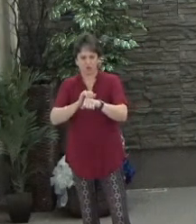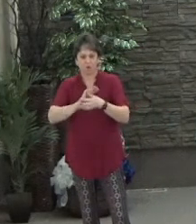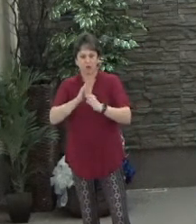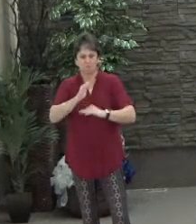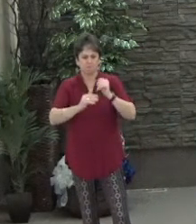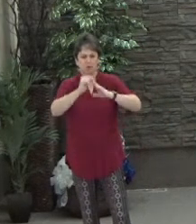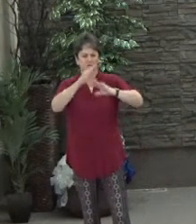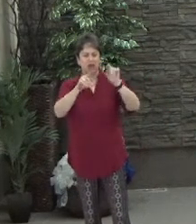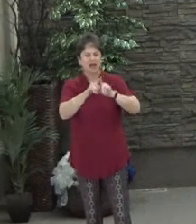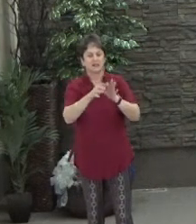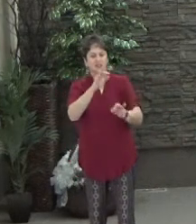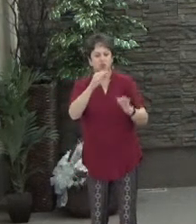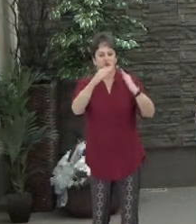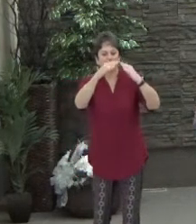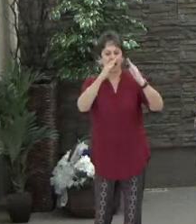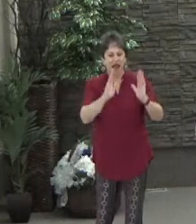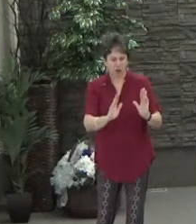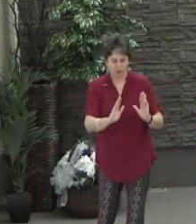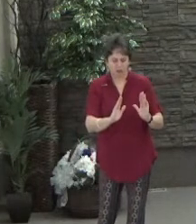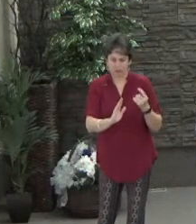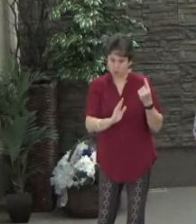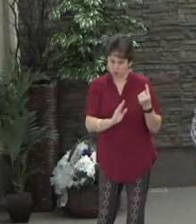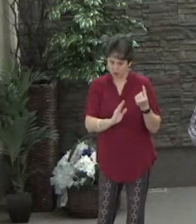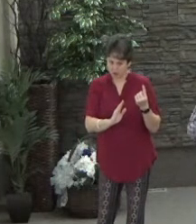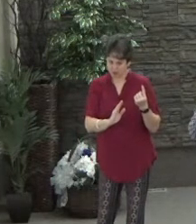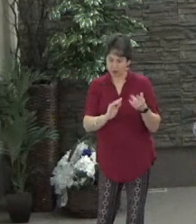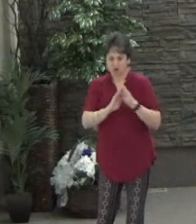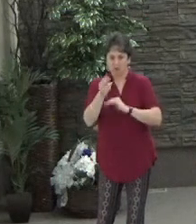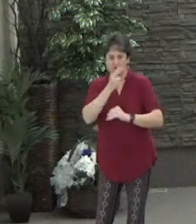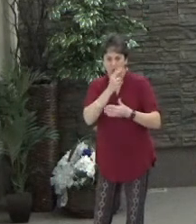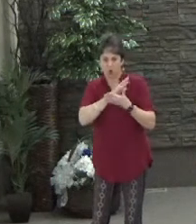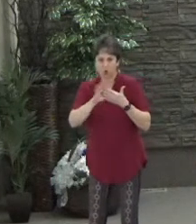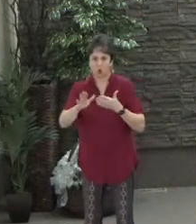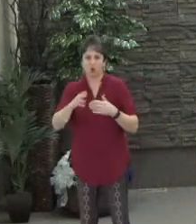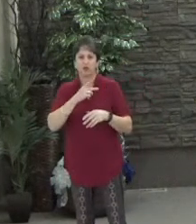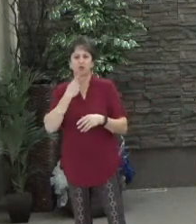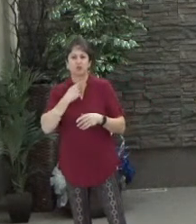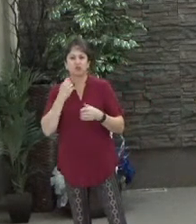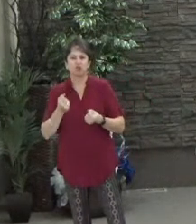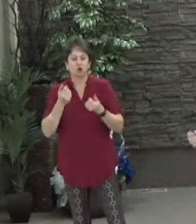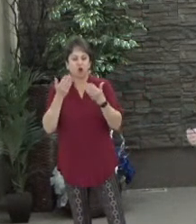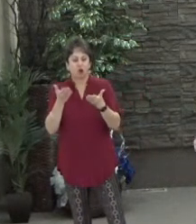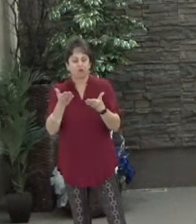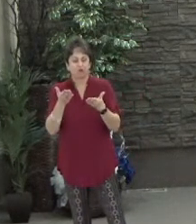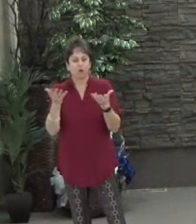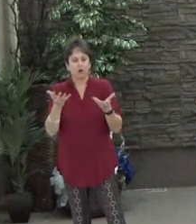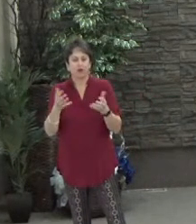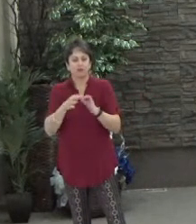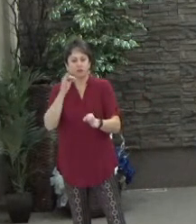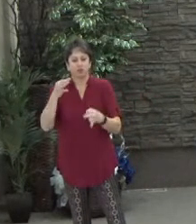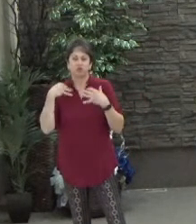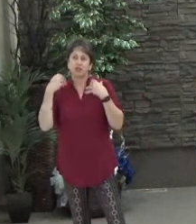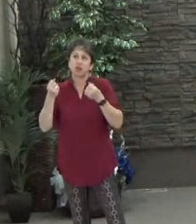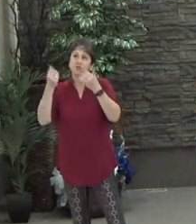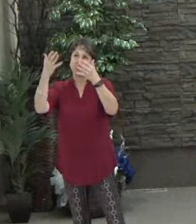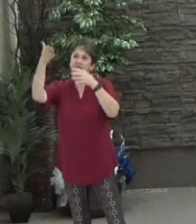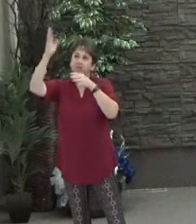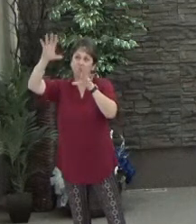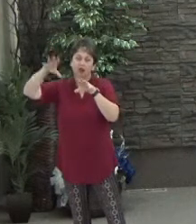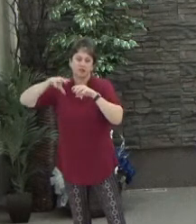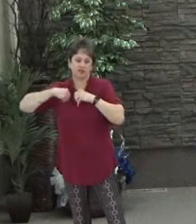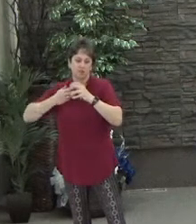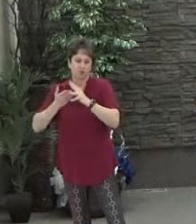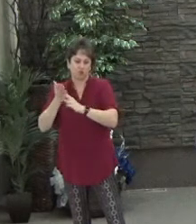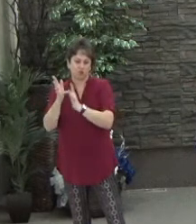built up as a spiritual house to be a holy priesthood, to offer spiritual sacrifices acceptable to God through